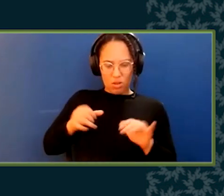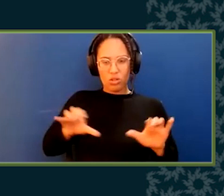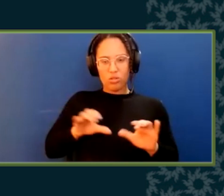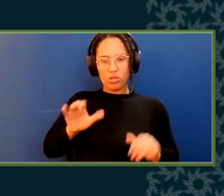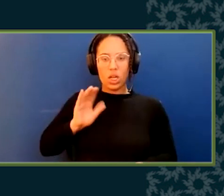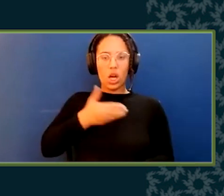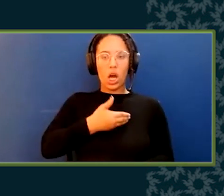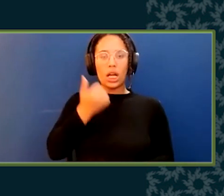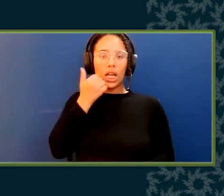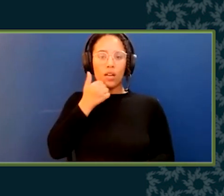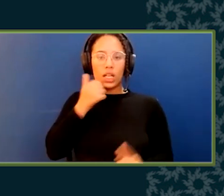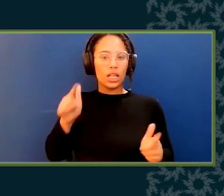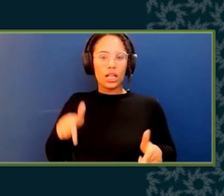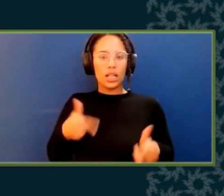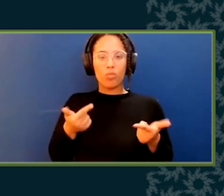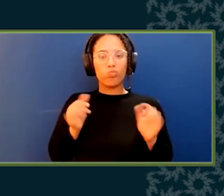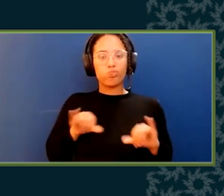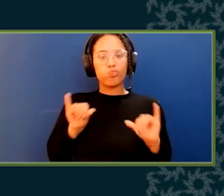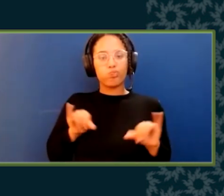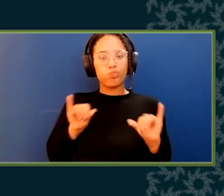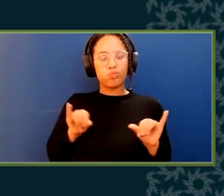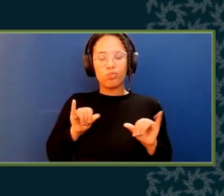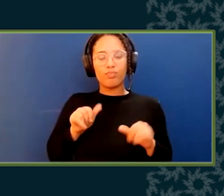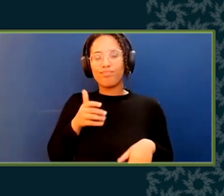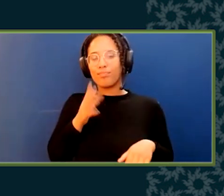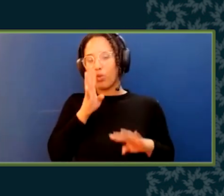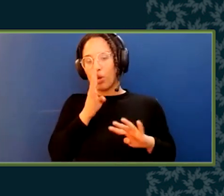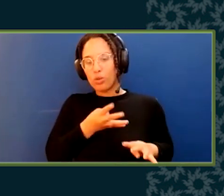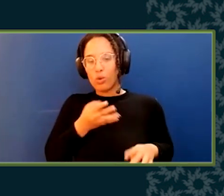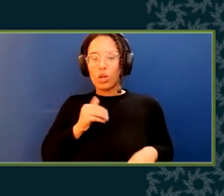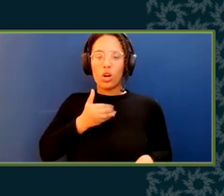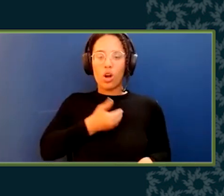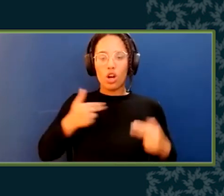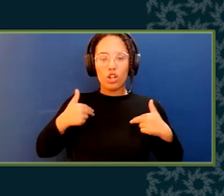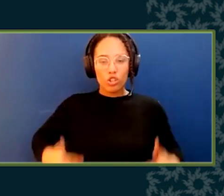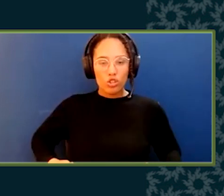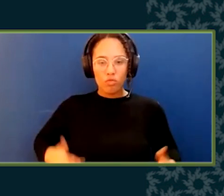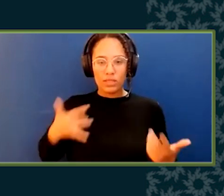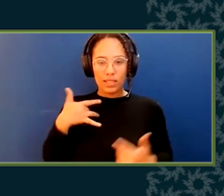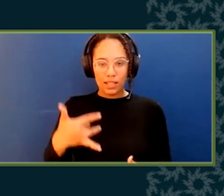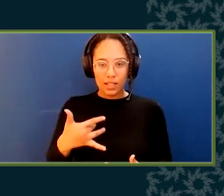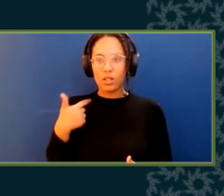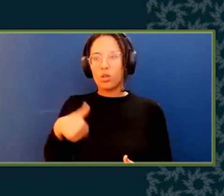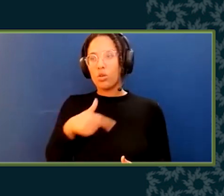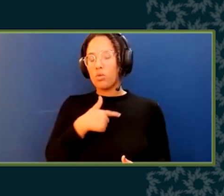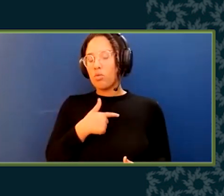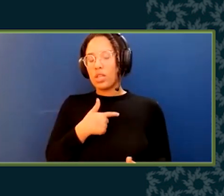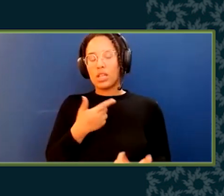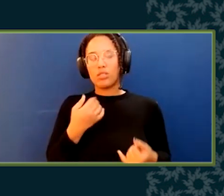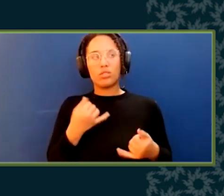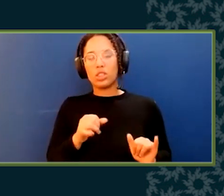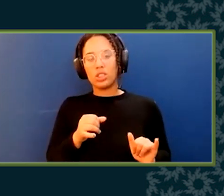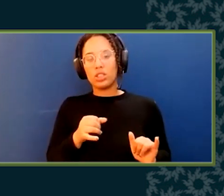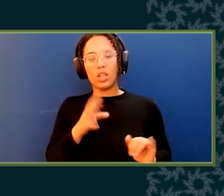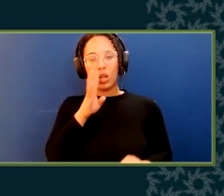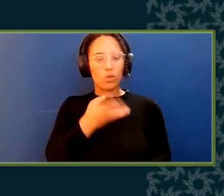day. We're still denying ourselves our humanity. We're still walking in the door thinking that we're leaving our feelings and our thoughts and our